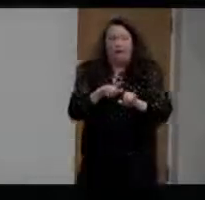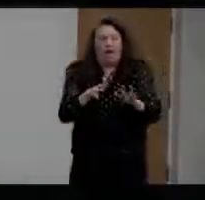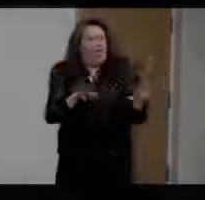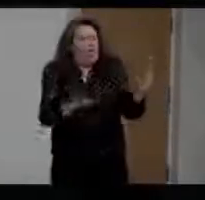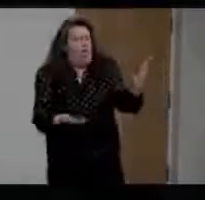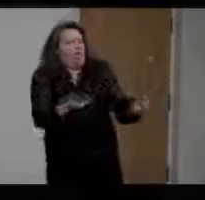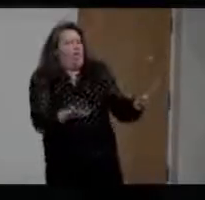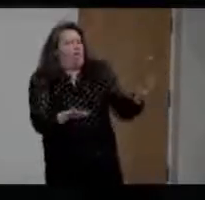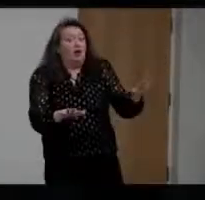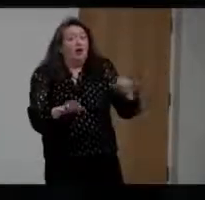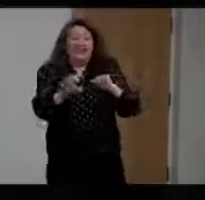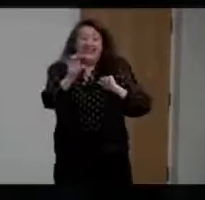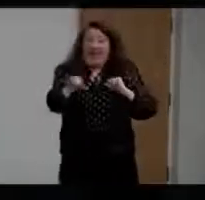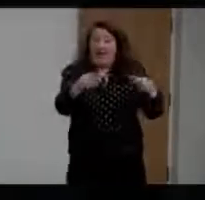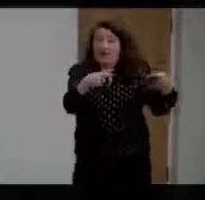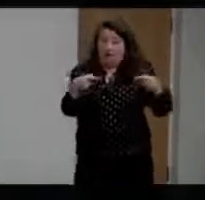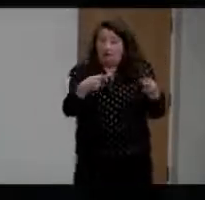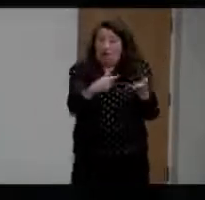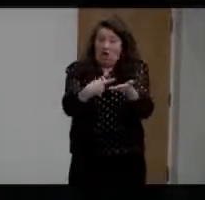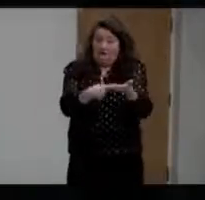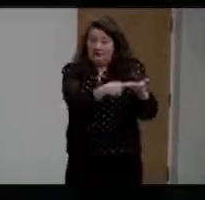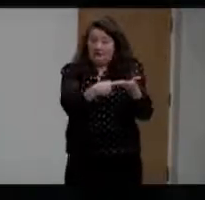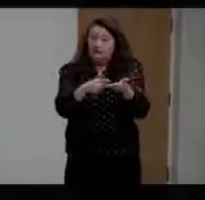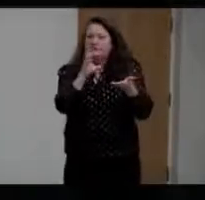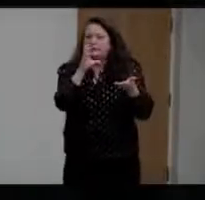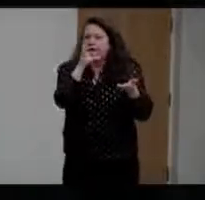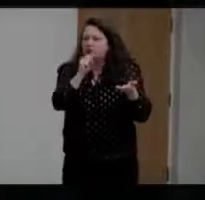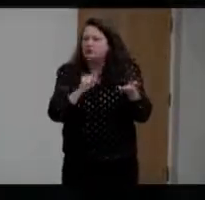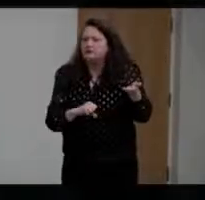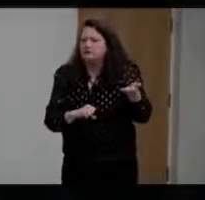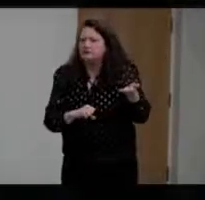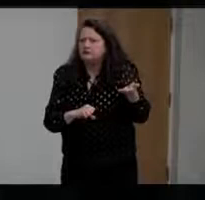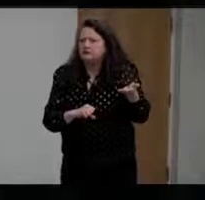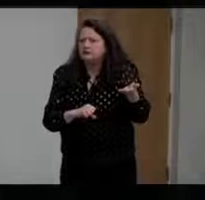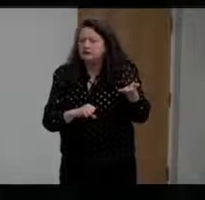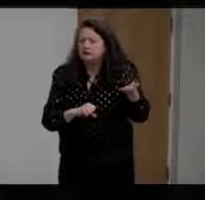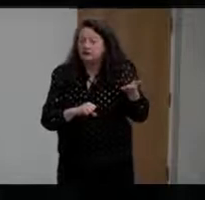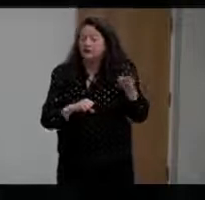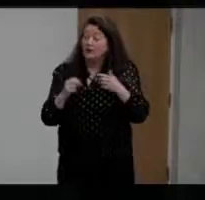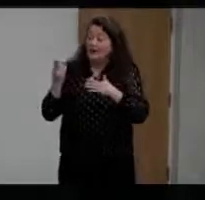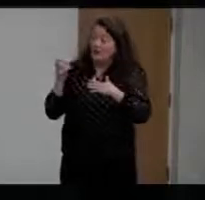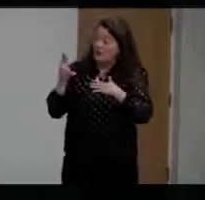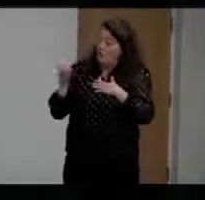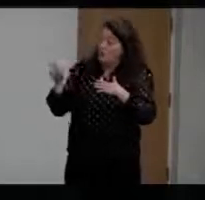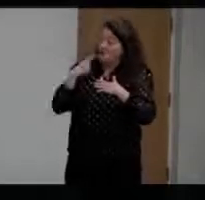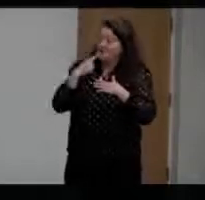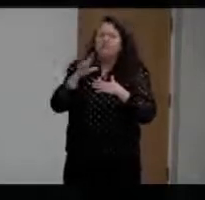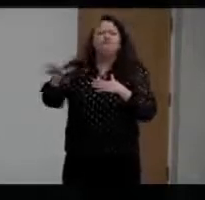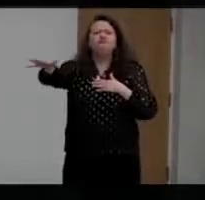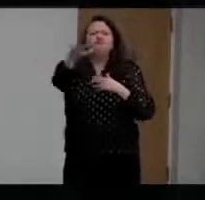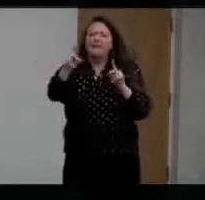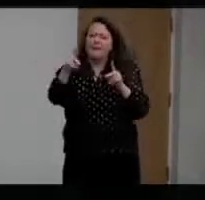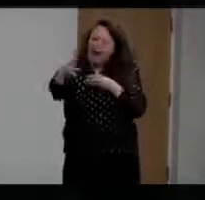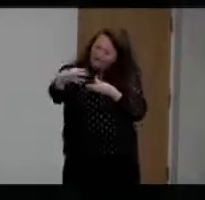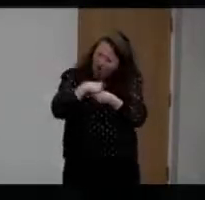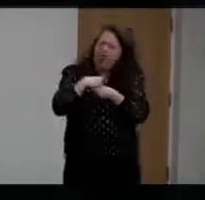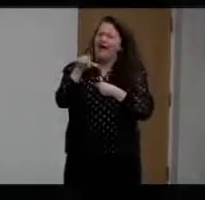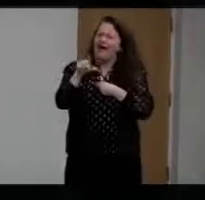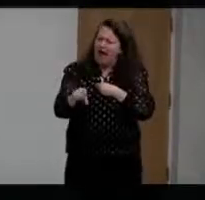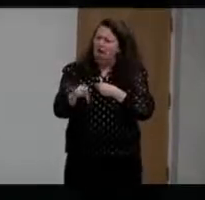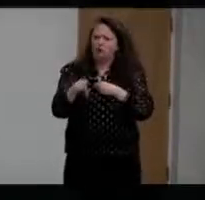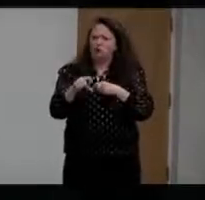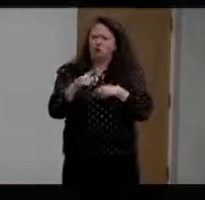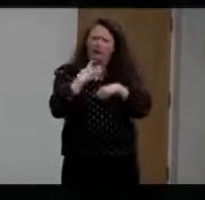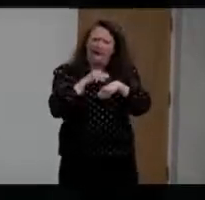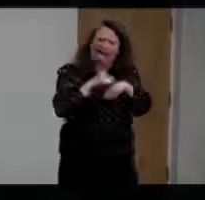it was an interesting kind of a back and forth about, Hiro, when you say that, we need to get involved because there can be concerns and we need to insert ourselves in these